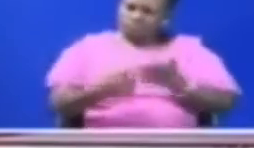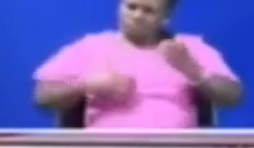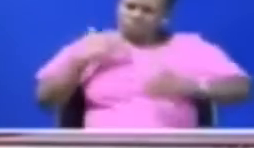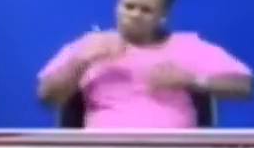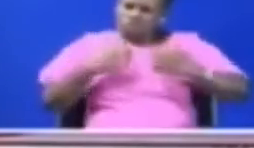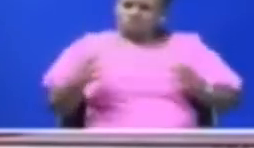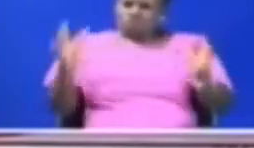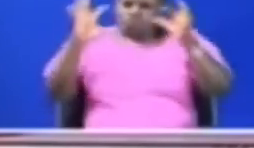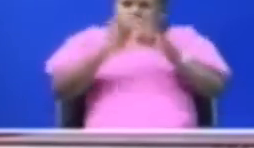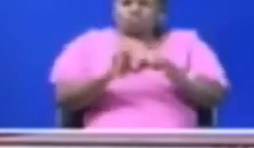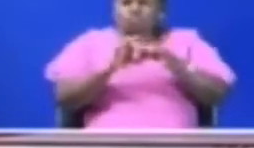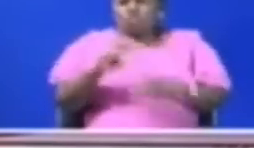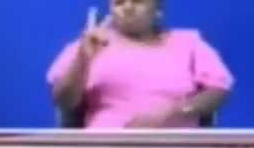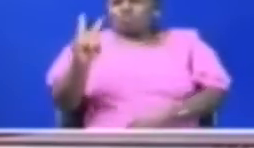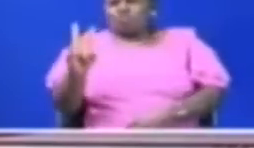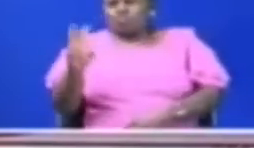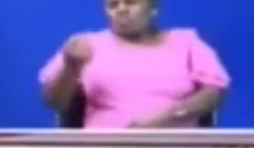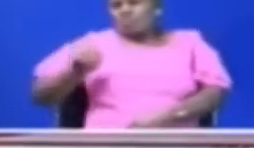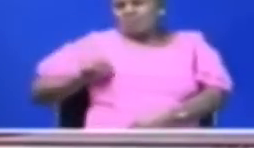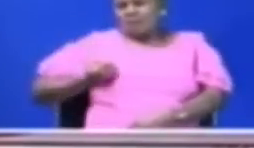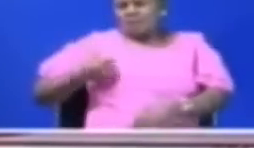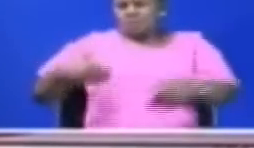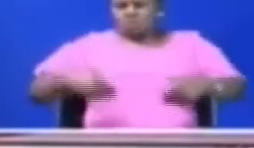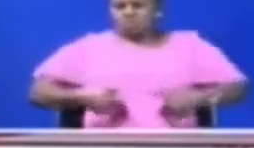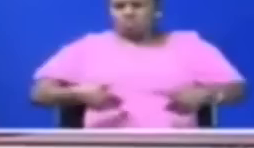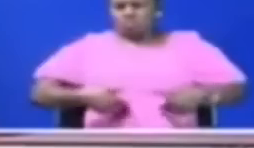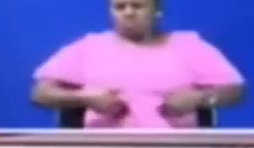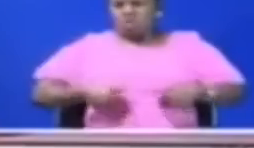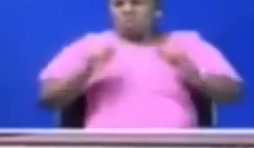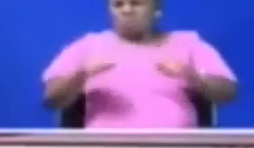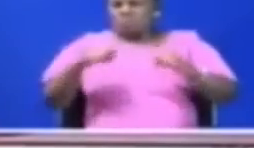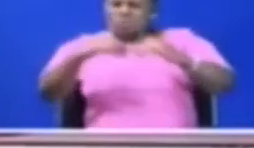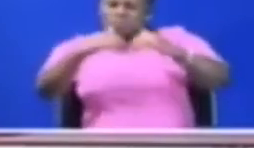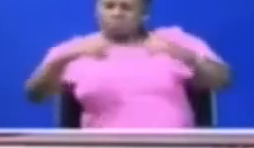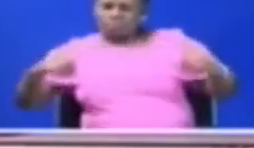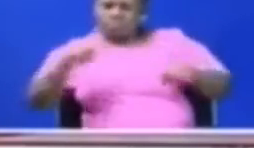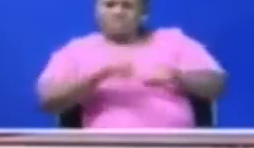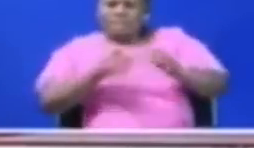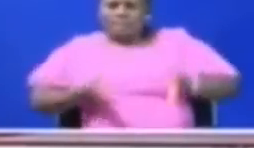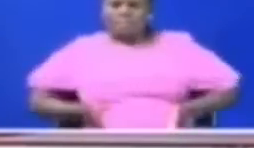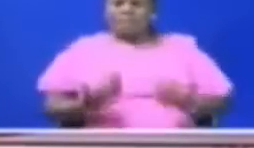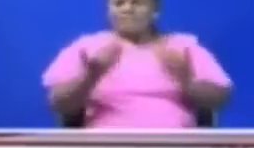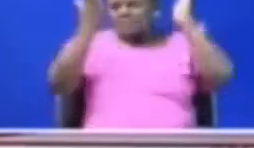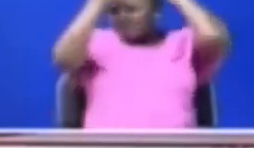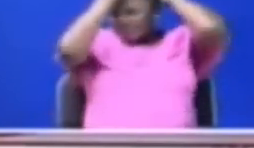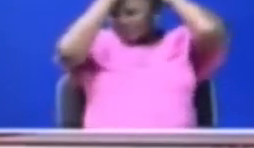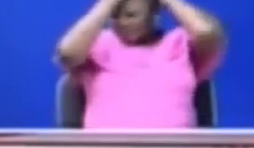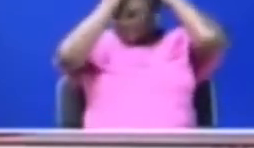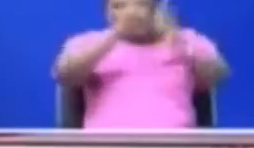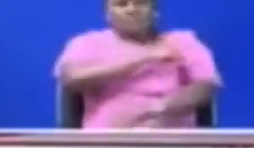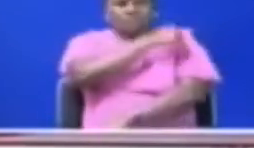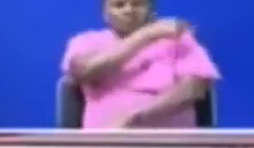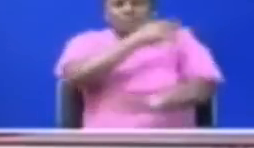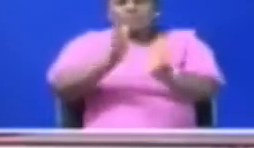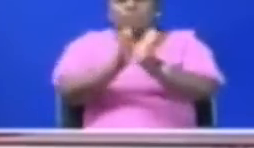emotional reunion of two identical teenage girls who are alleged to have been separated at birth in Kakamega Provincial